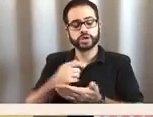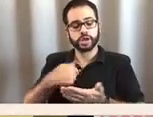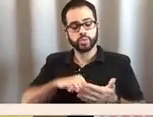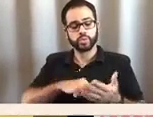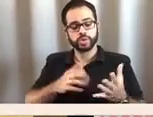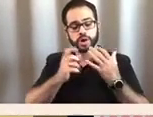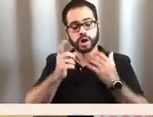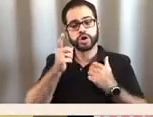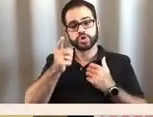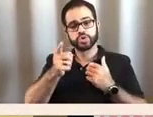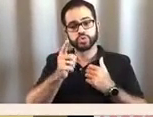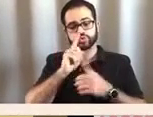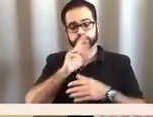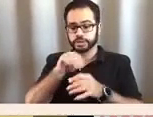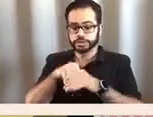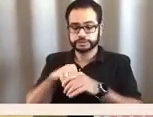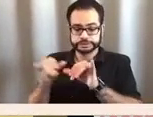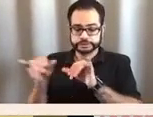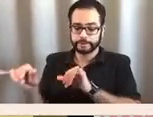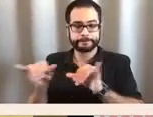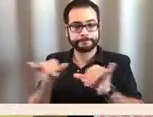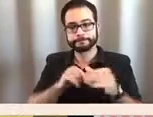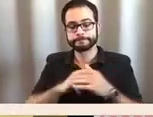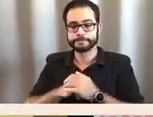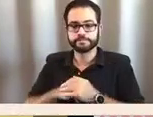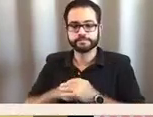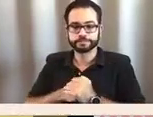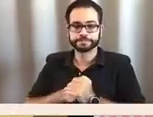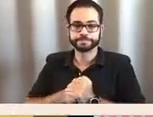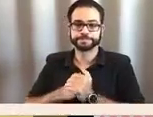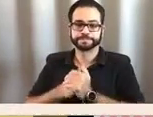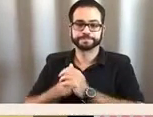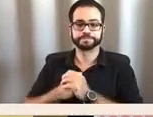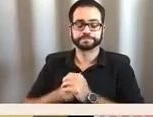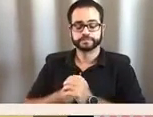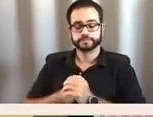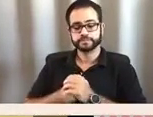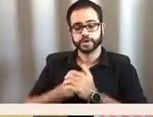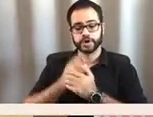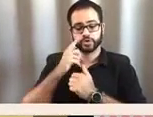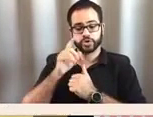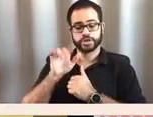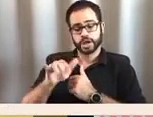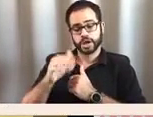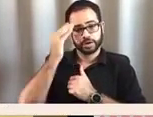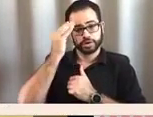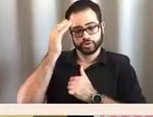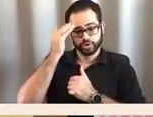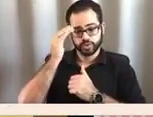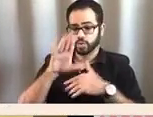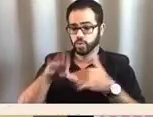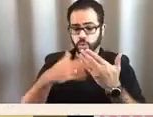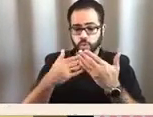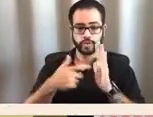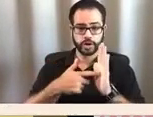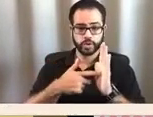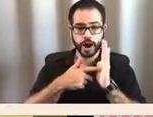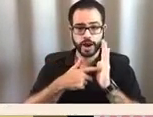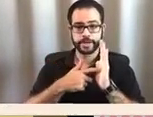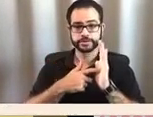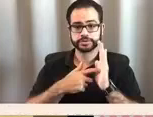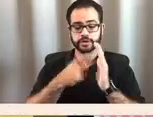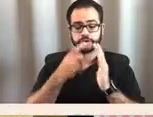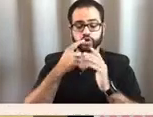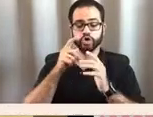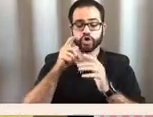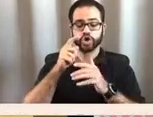you to be in the same position. And so that, in many cases, knowing that it's a requirement for you to exit with